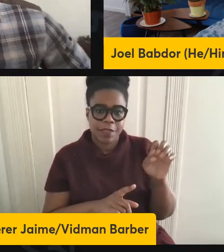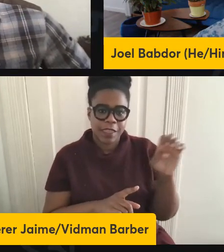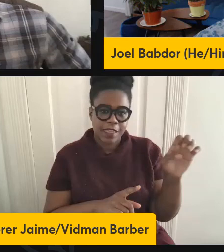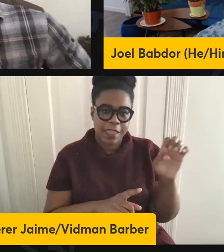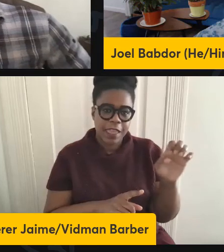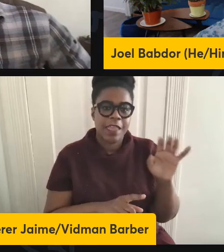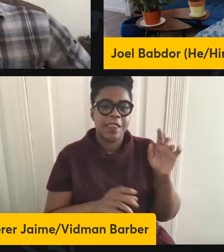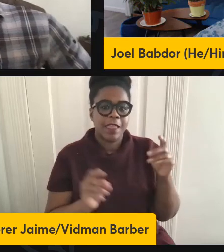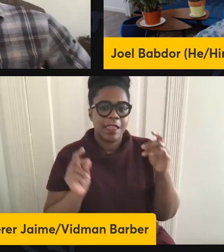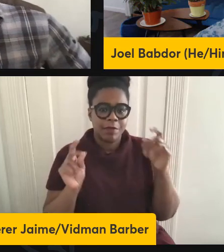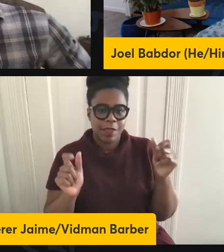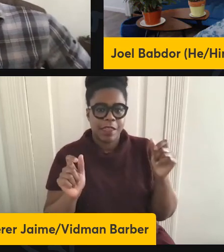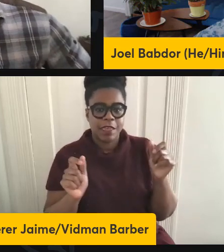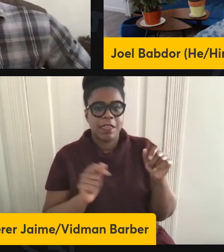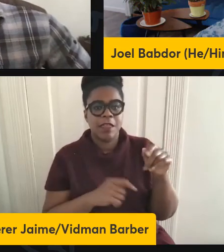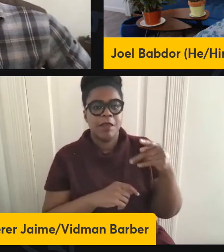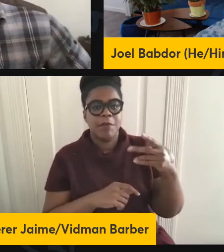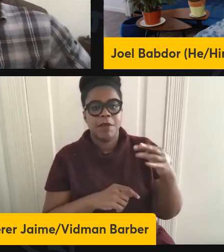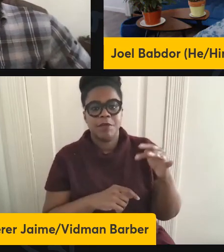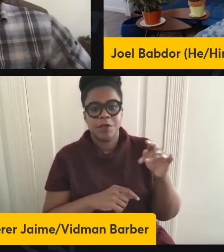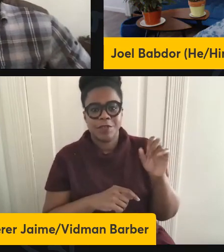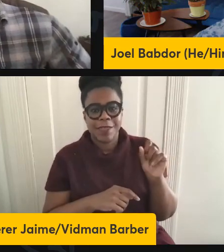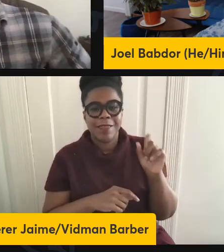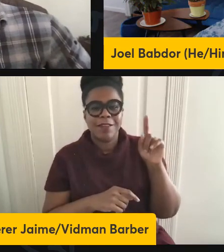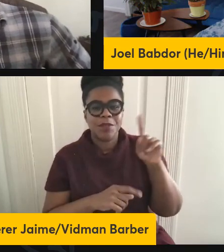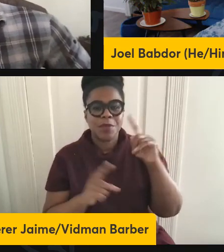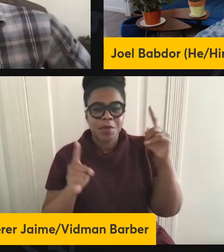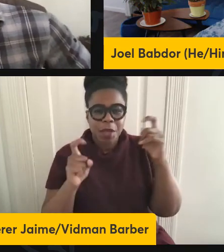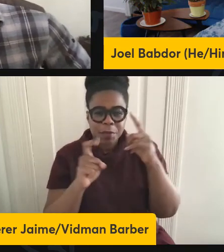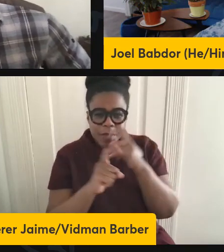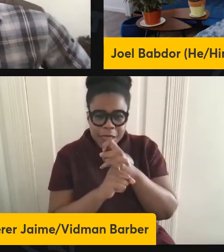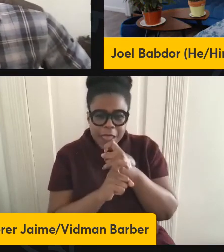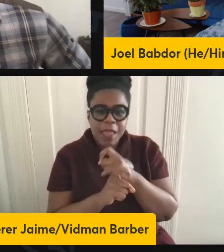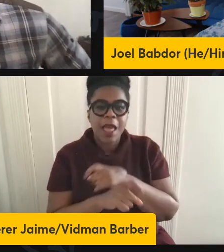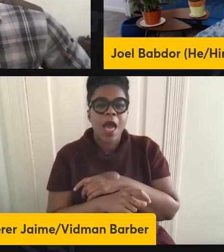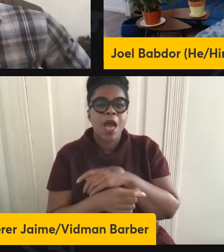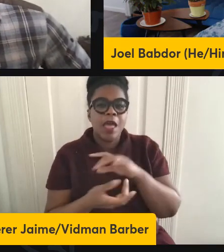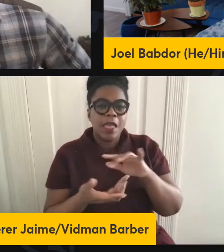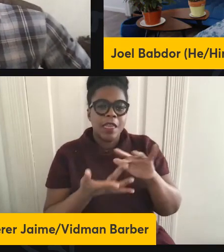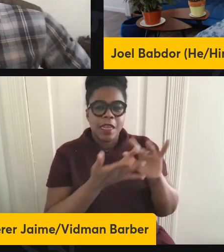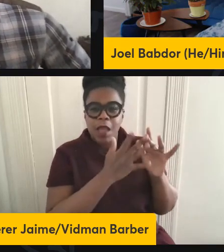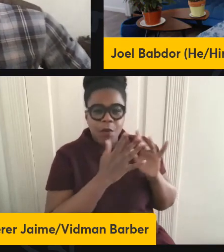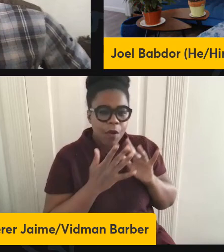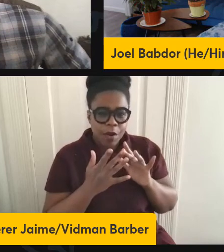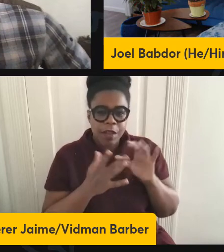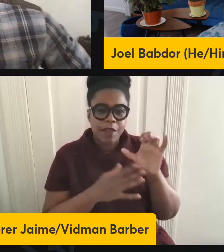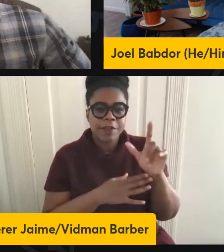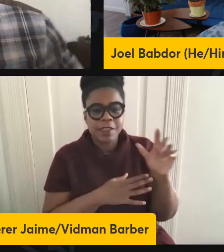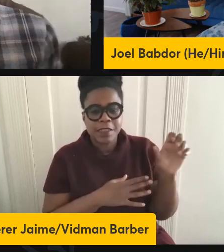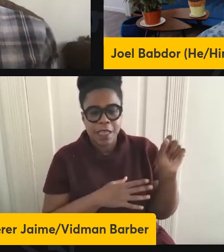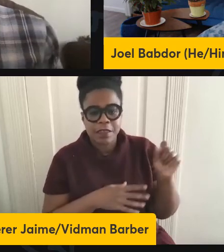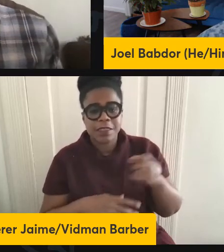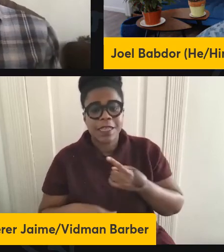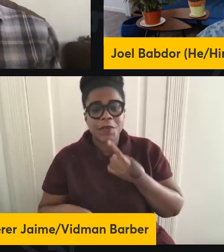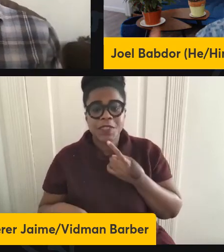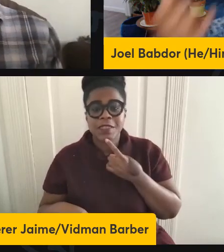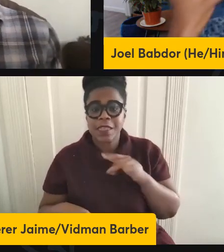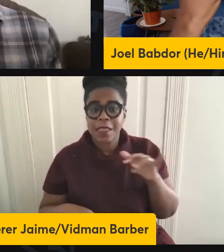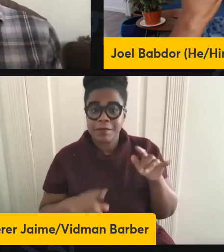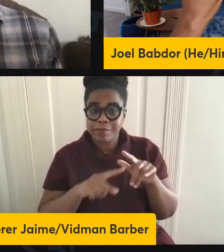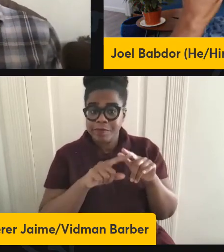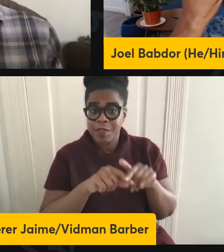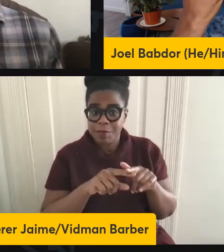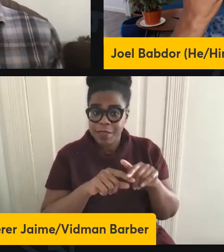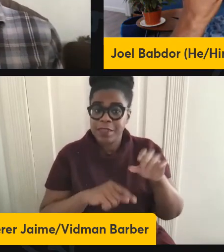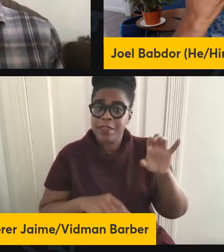pyroptosis. So there's a really intricate sort of plastic network of cells. And I would say that it depends. If the